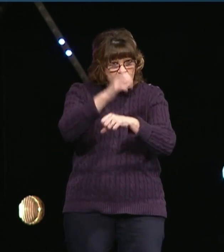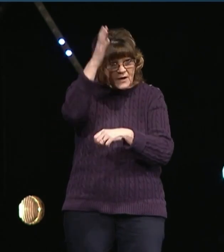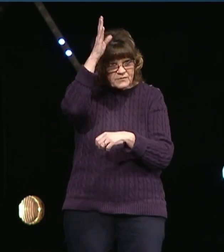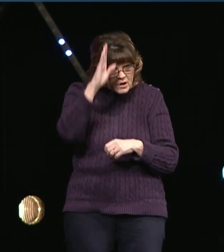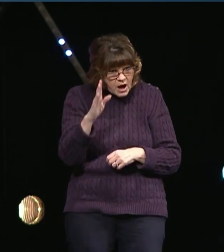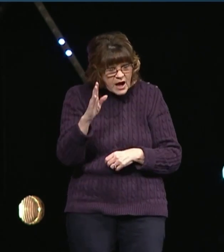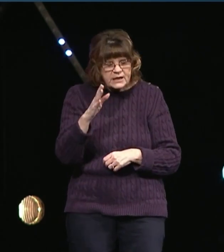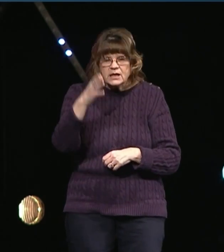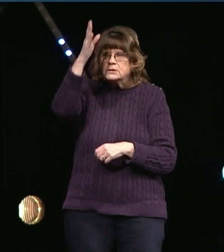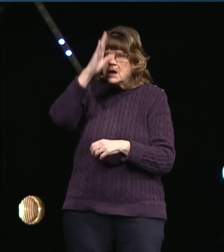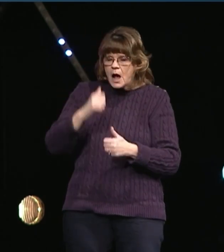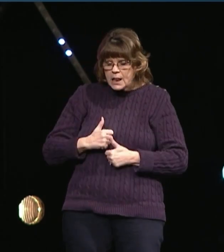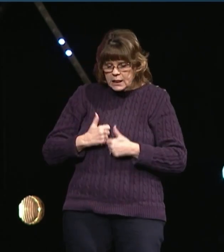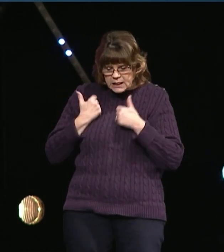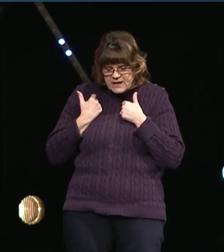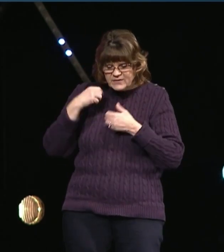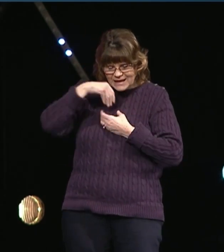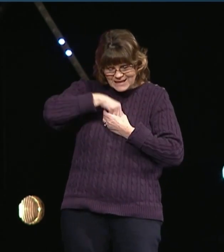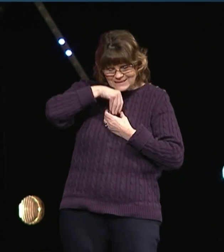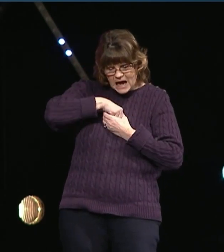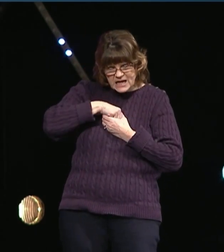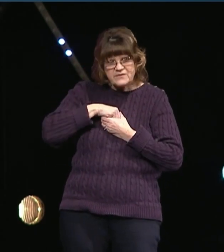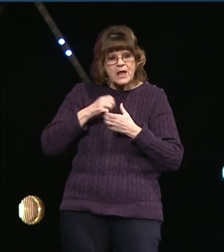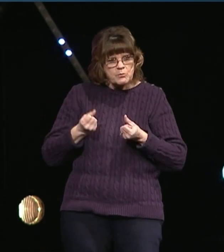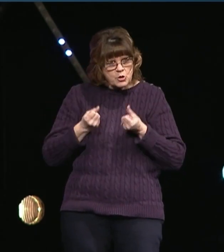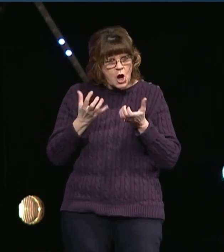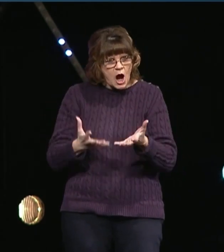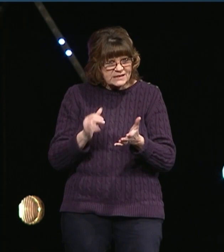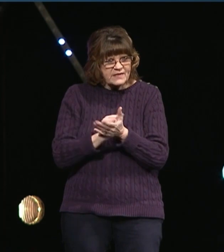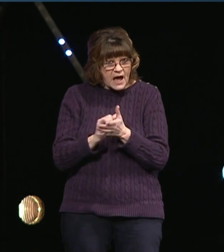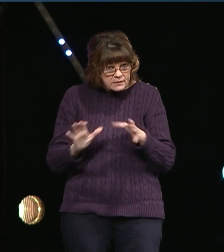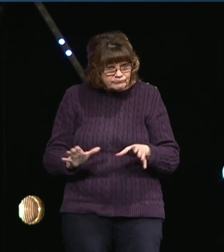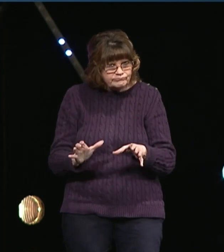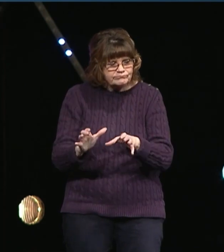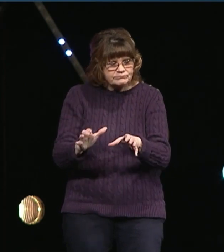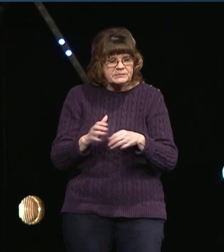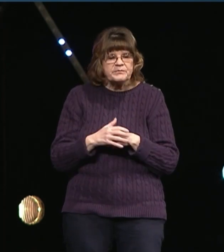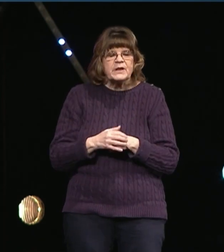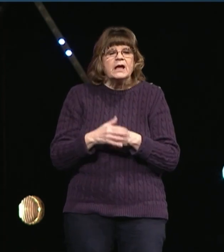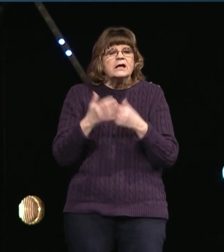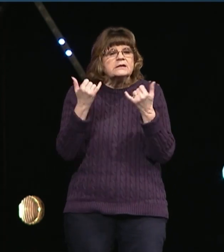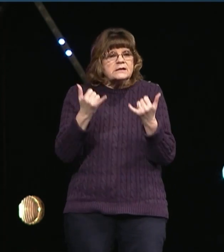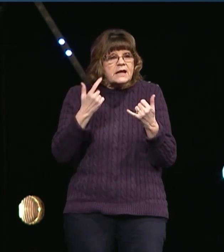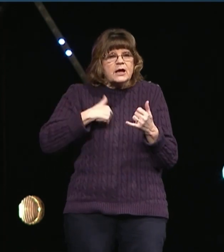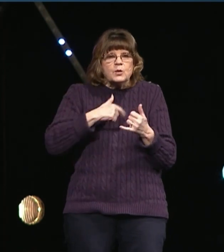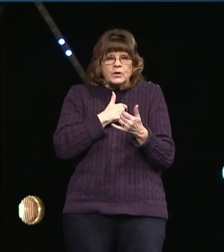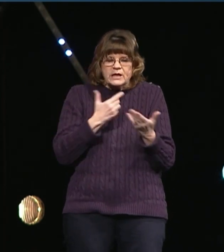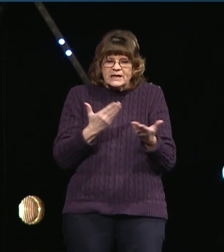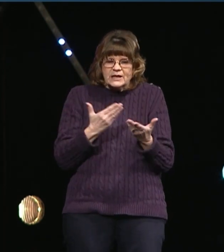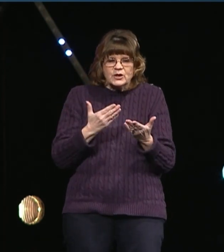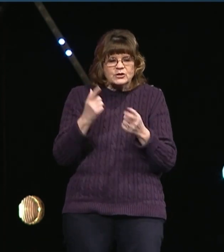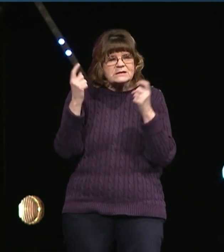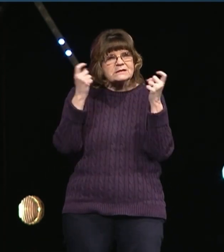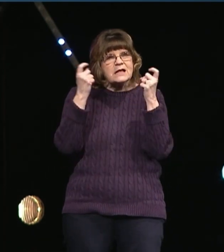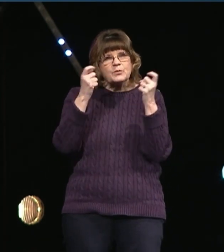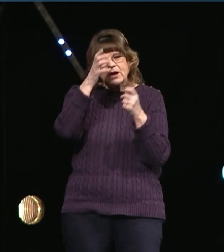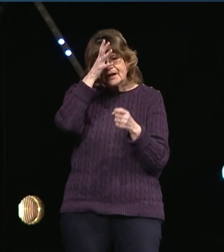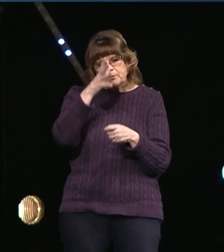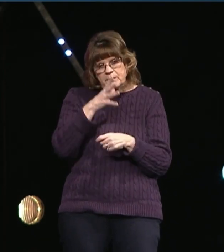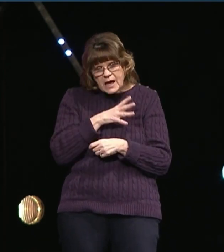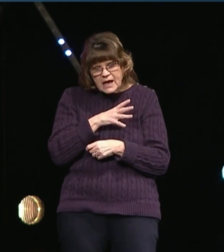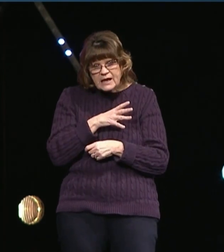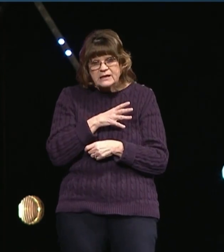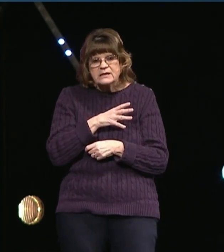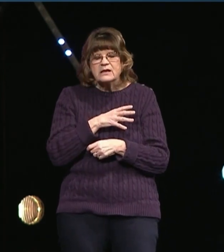God living in them, which also means, of course, in us." And we're here today to celebrate the life of a man who,